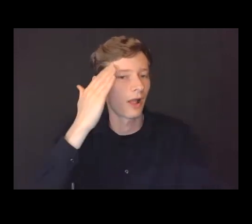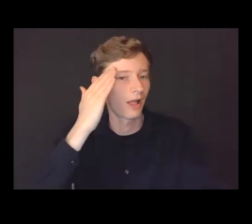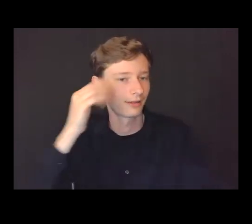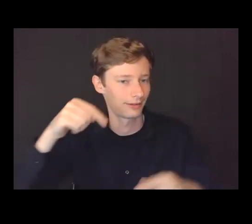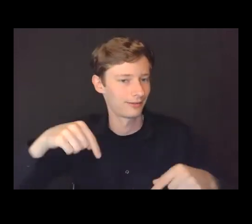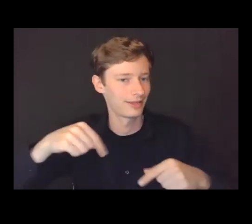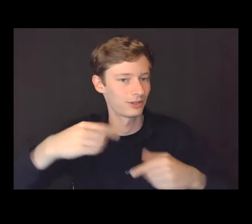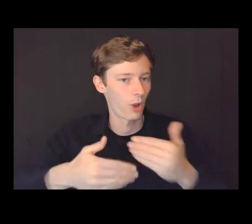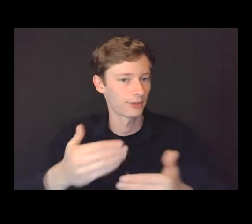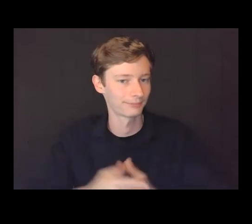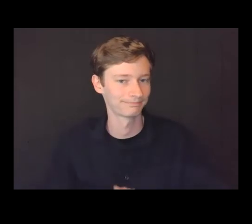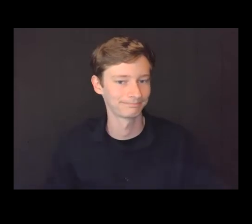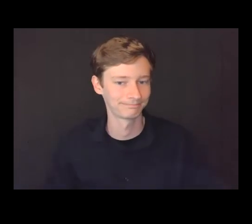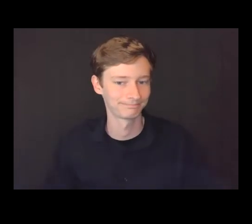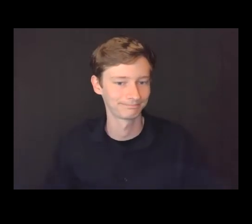and the goal.